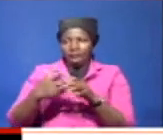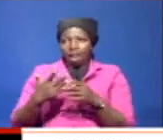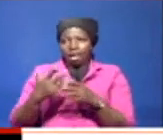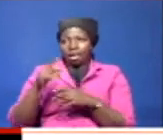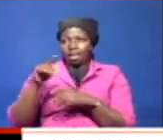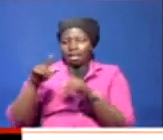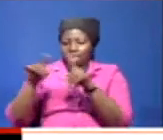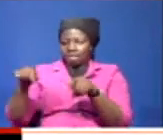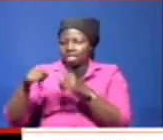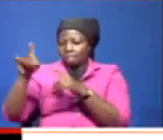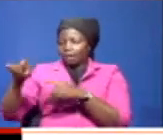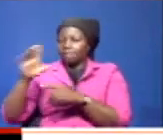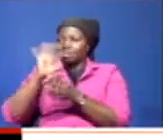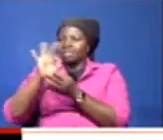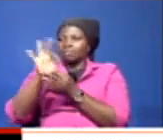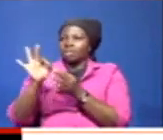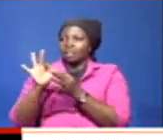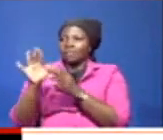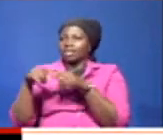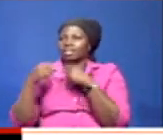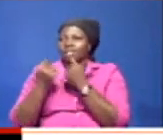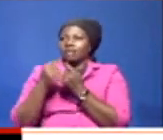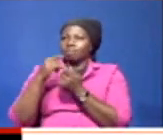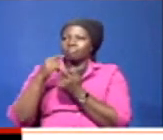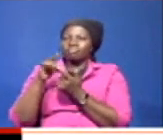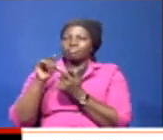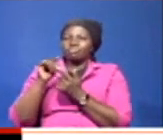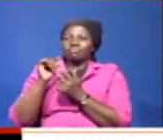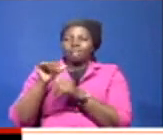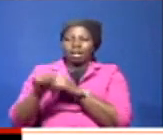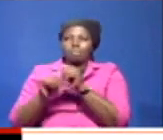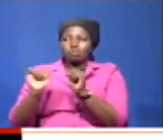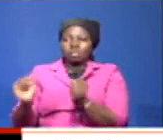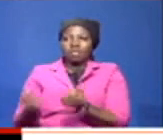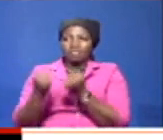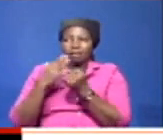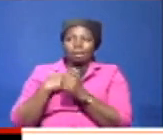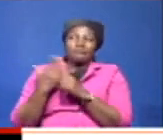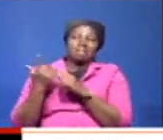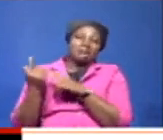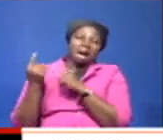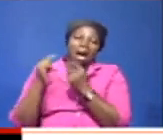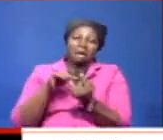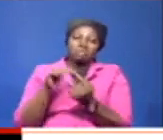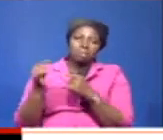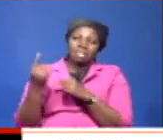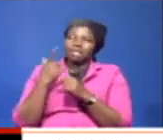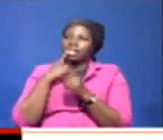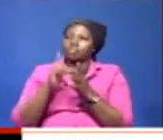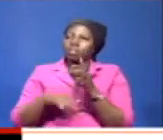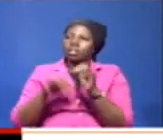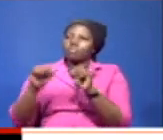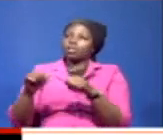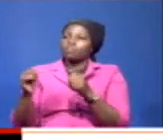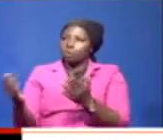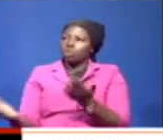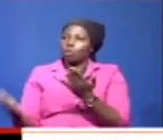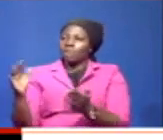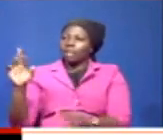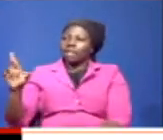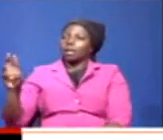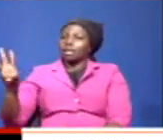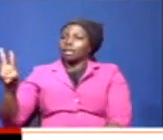type. It's all to do with safety. My argument sometimes is that, can we compare a WRC Rally 1